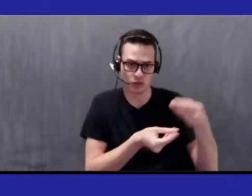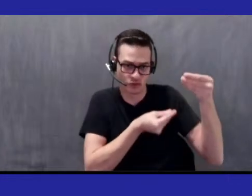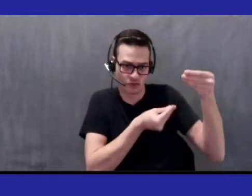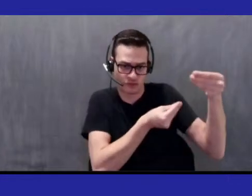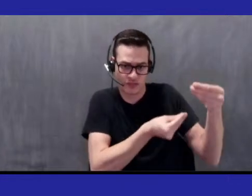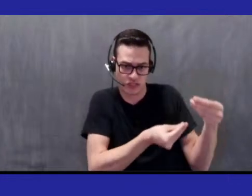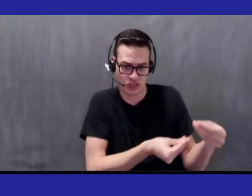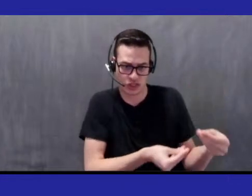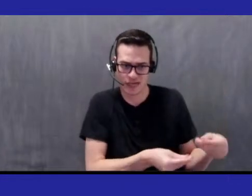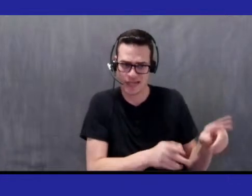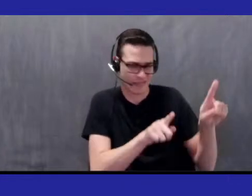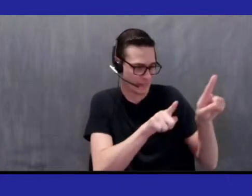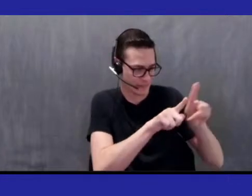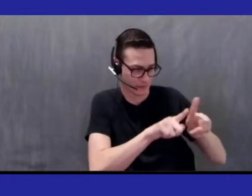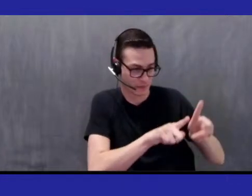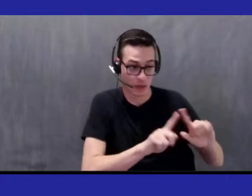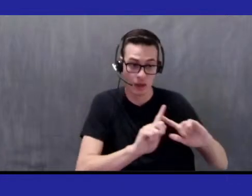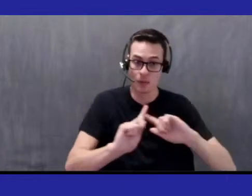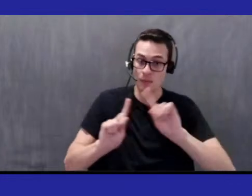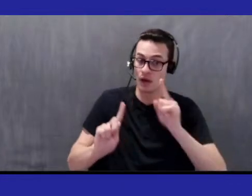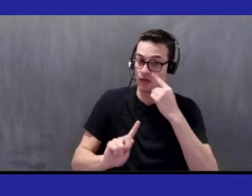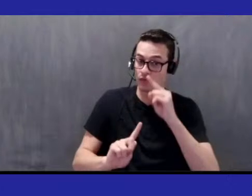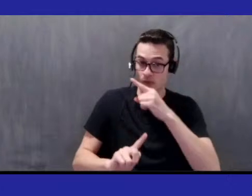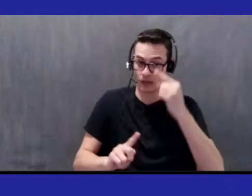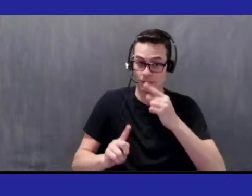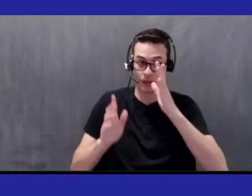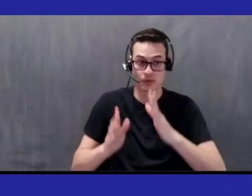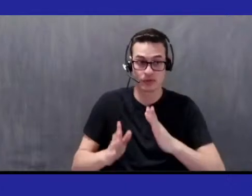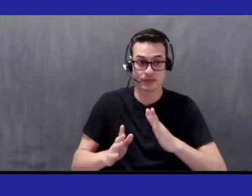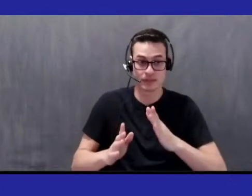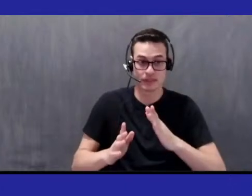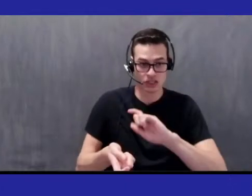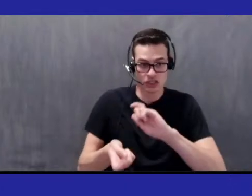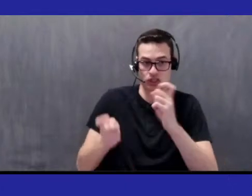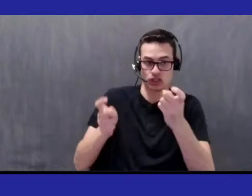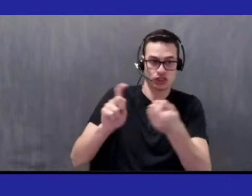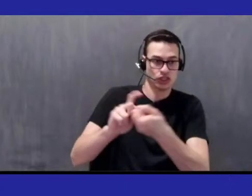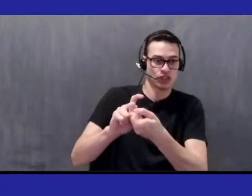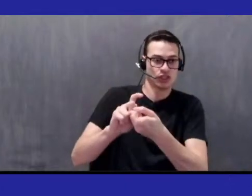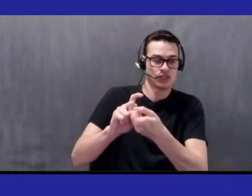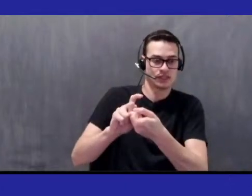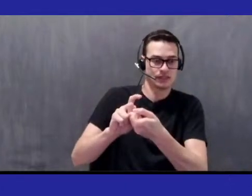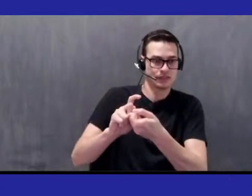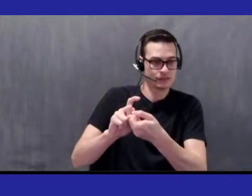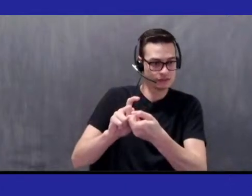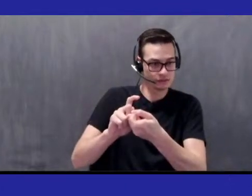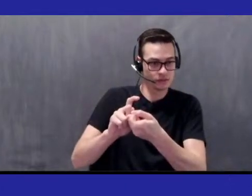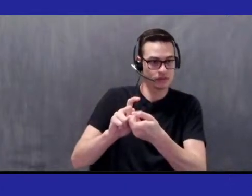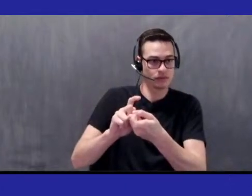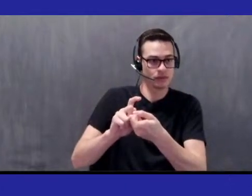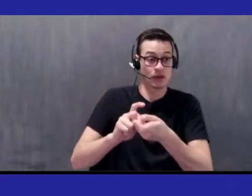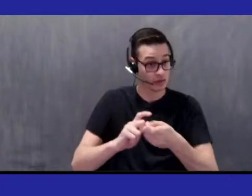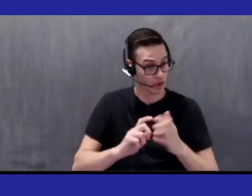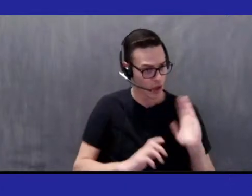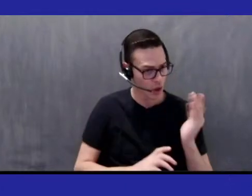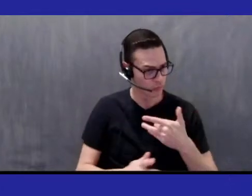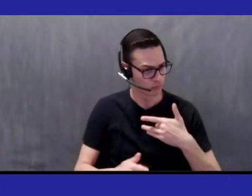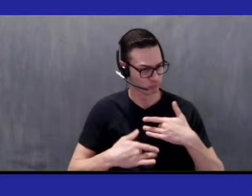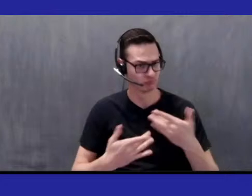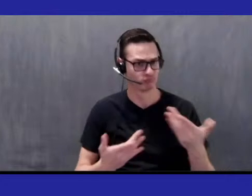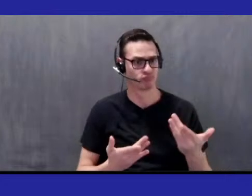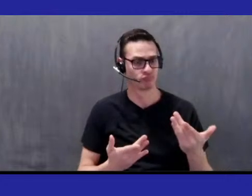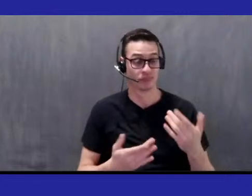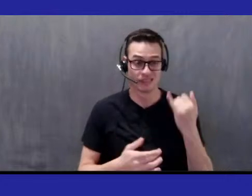Black patient, the algorithm would adjust to a healthier value. The concern here is that if